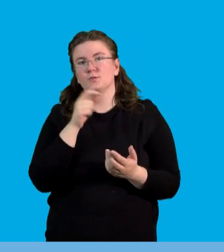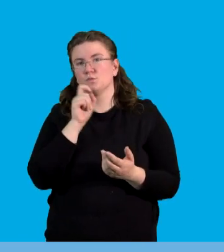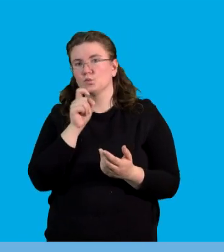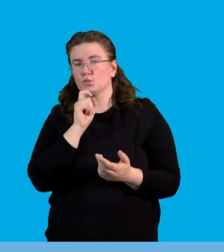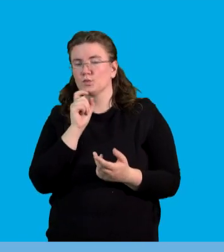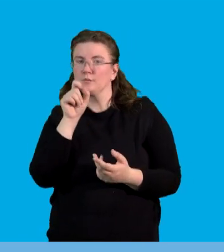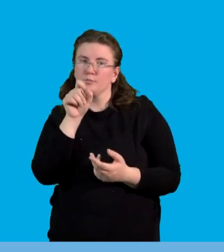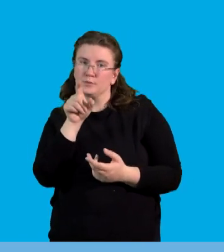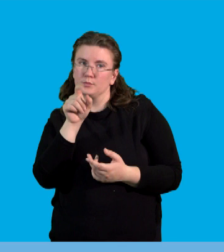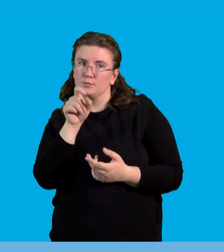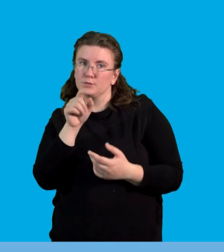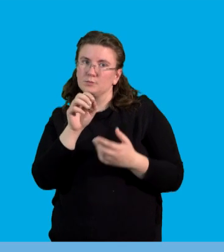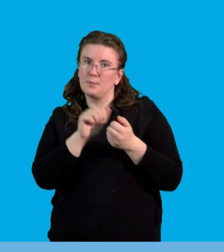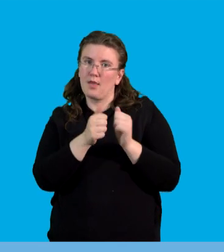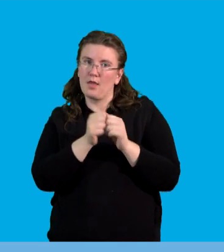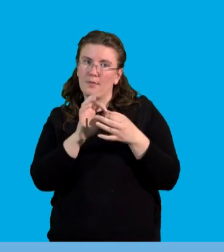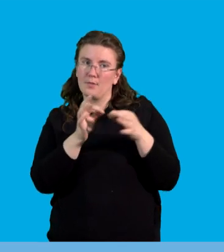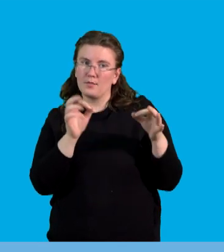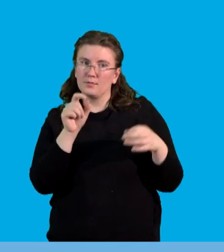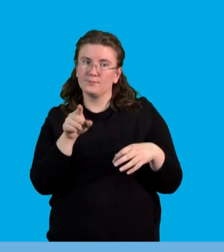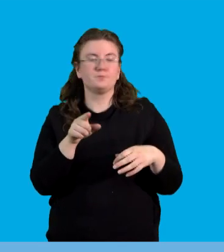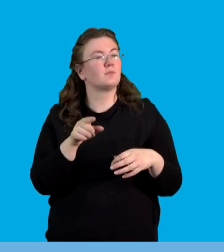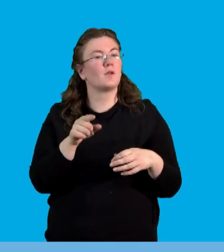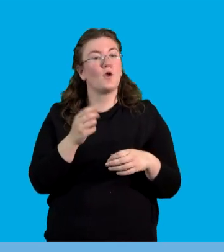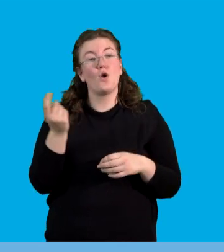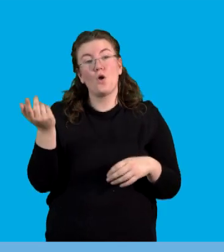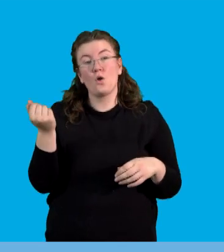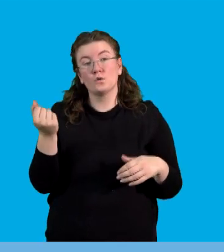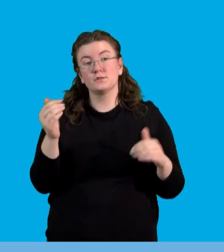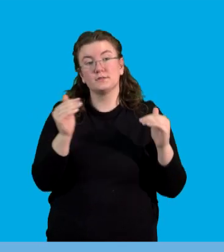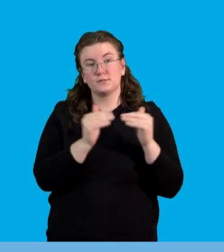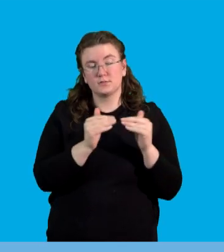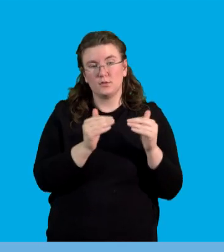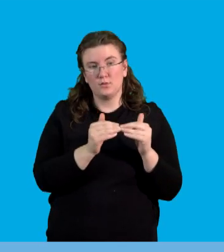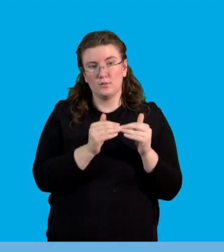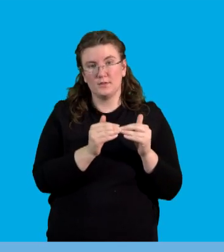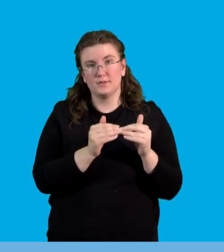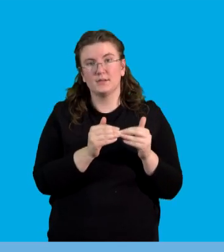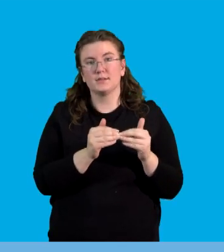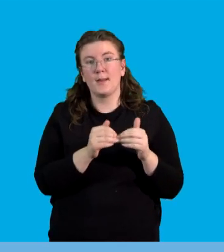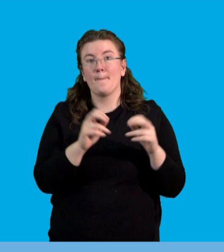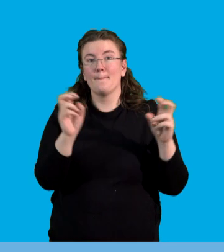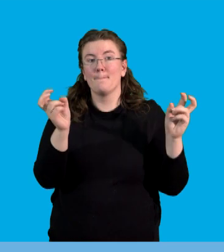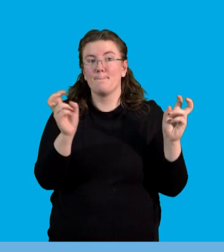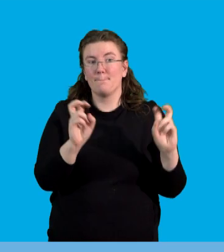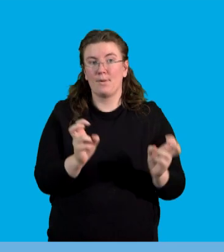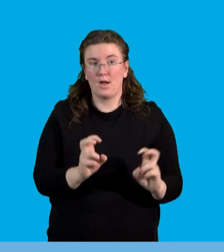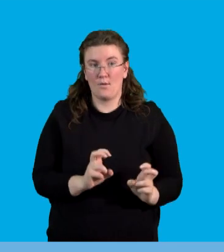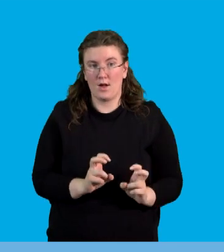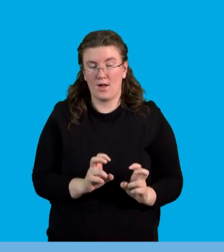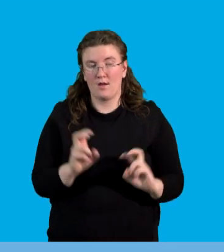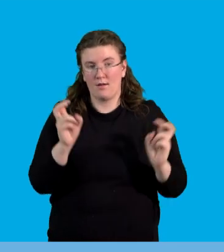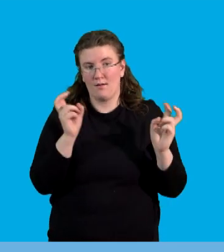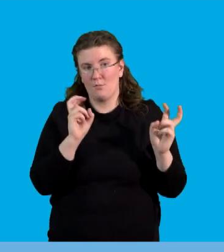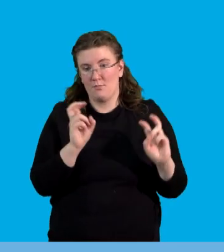this equation that is given here to say cost is going to be equals to the power rating of appliance, which is